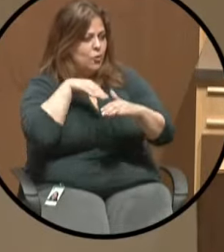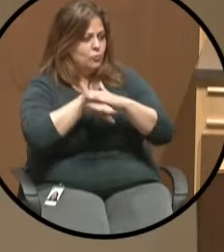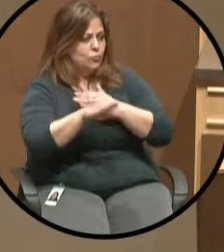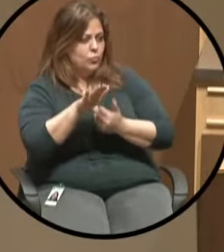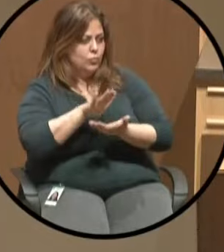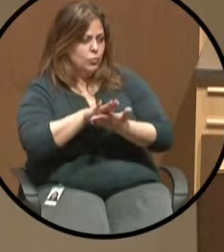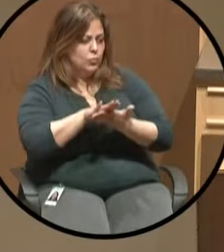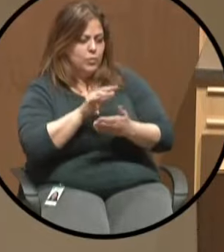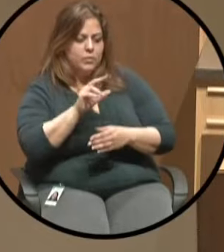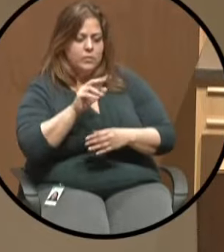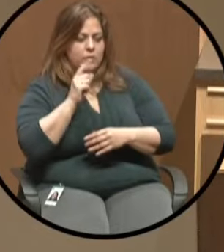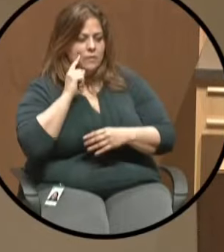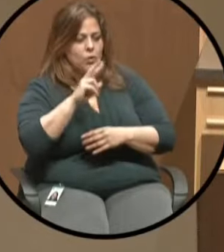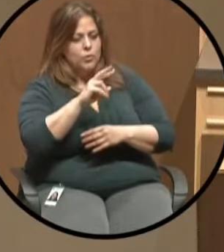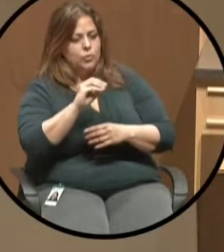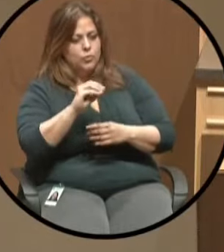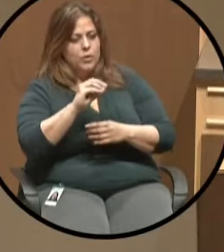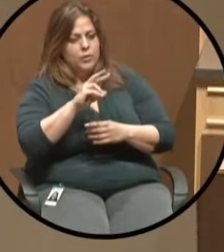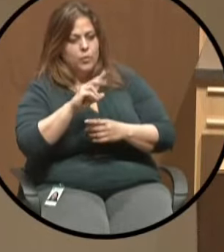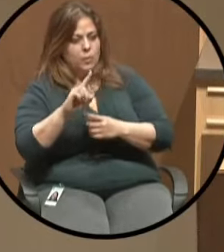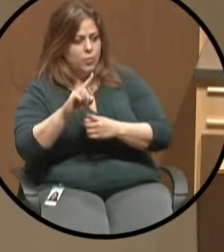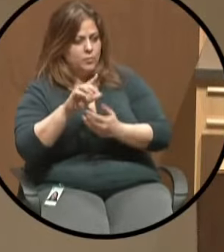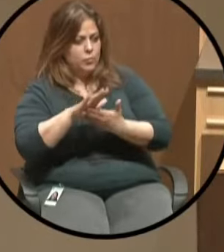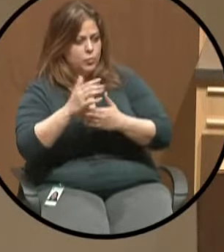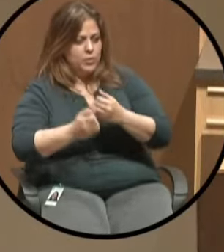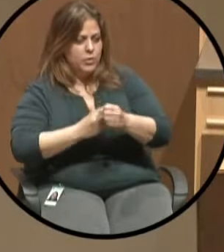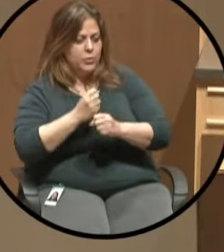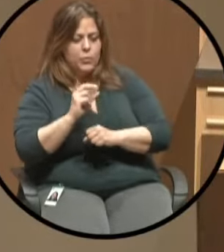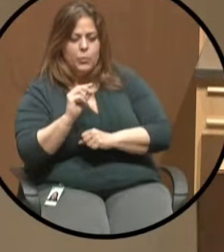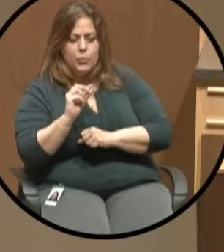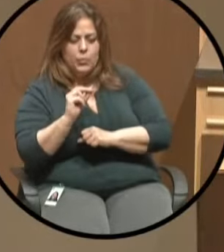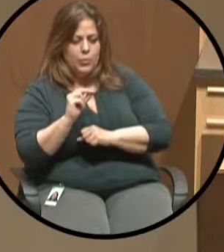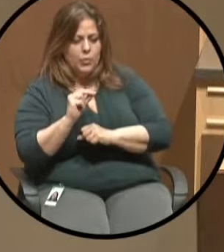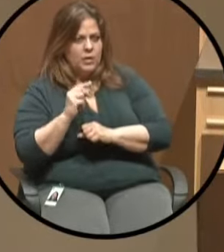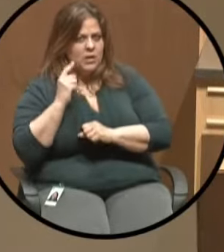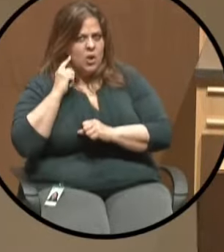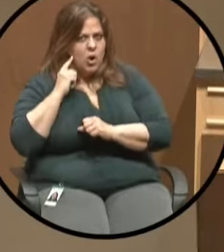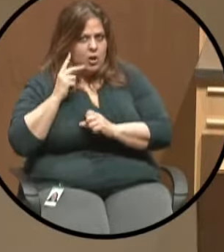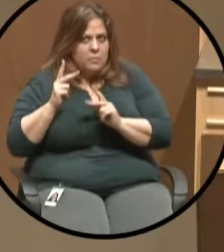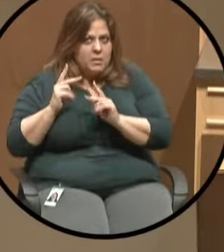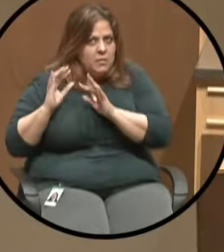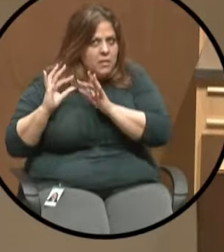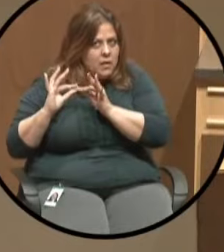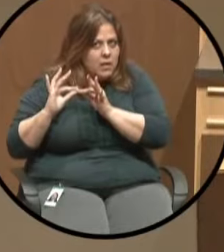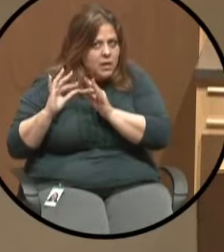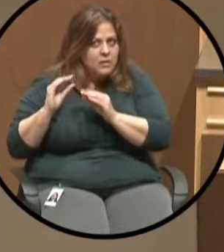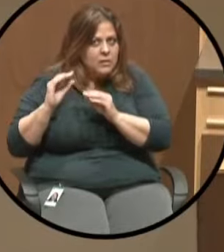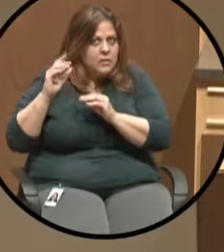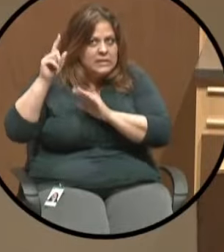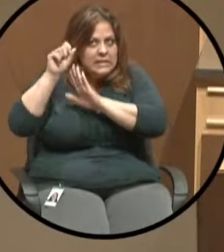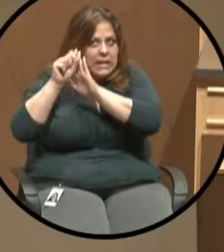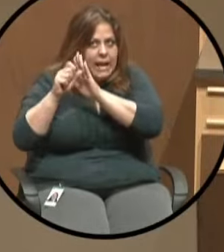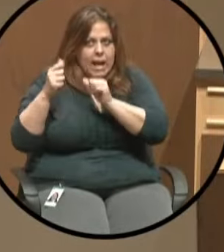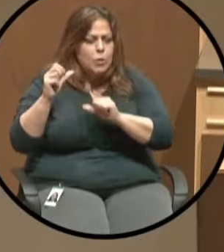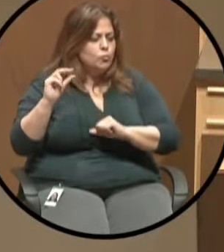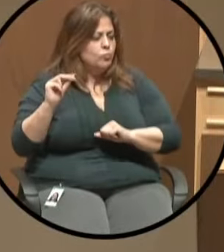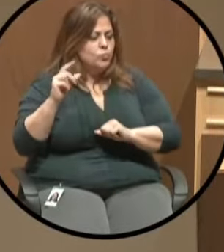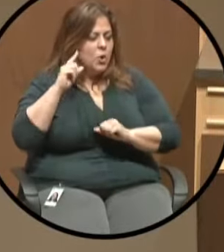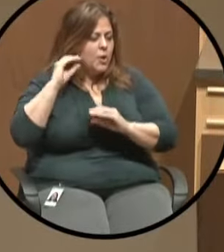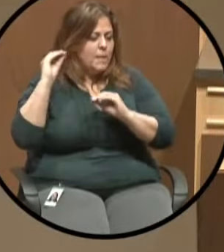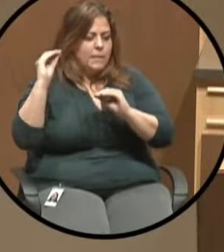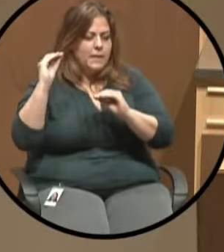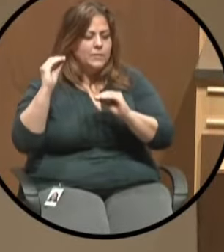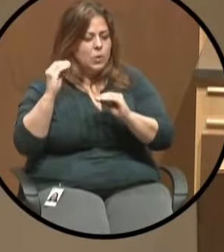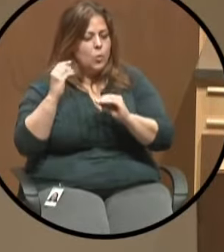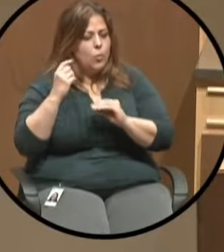for the 21-22 school year. We don't hear any such rumblings even at the state level, so we suspect it will not be